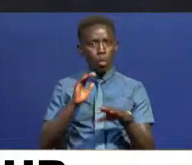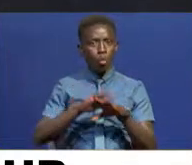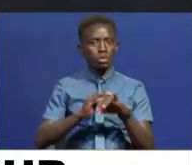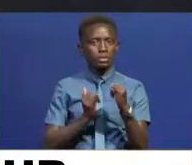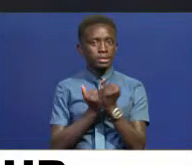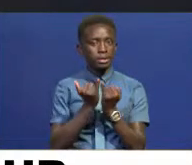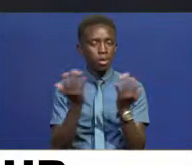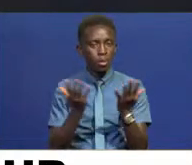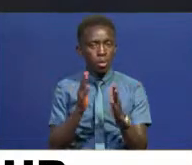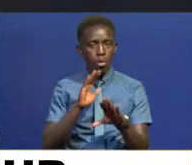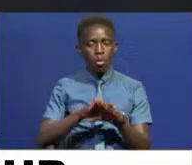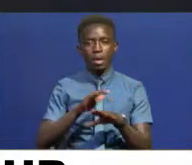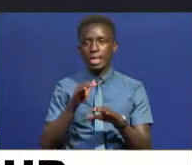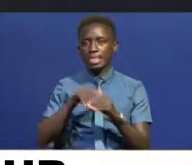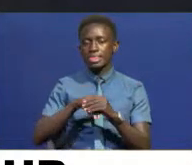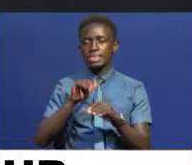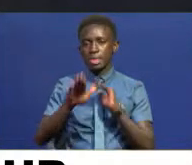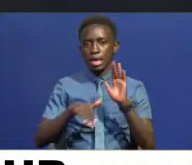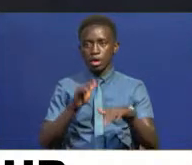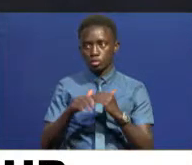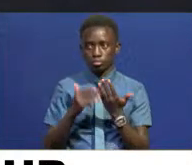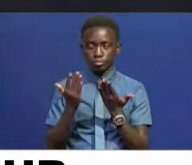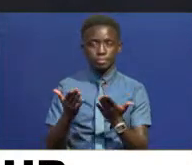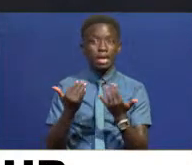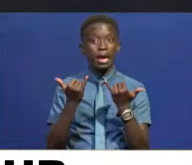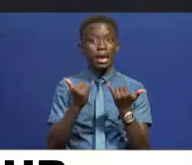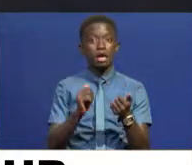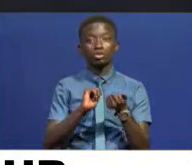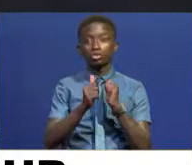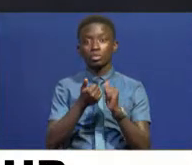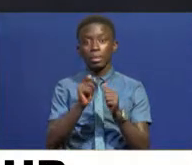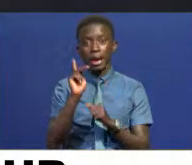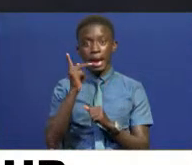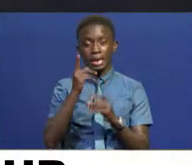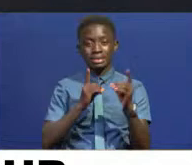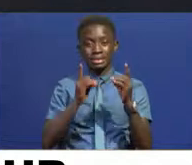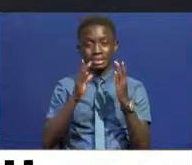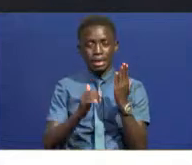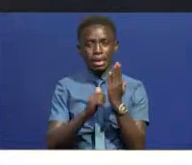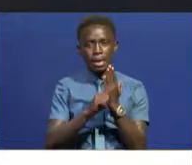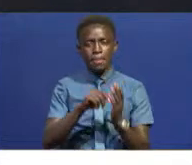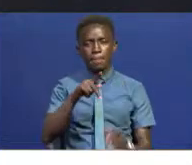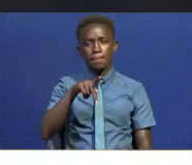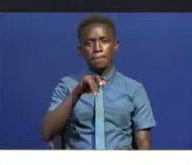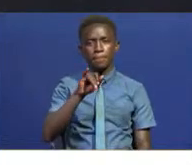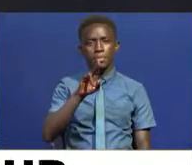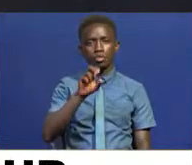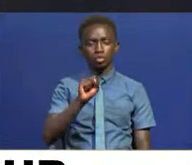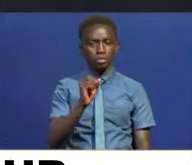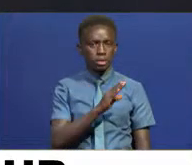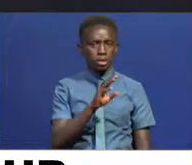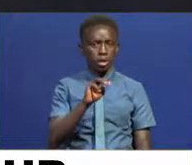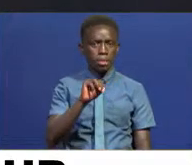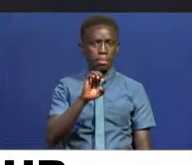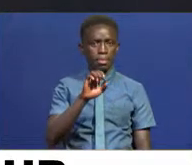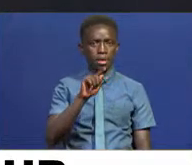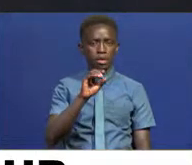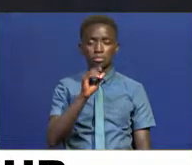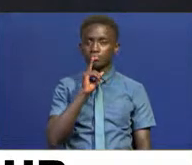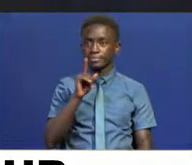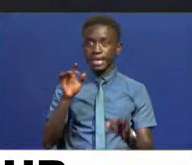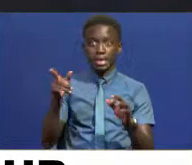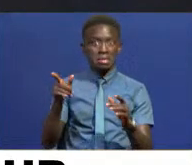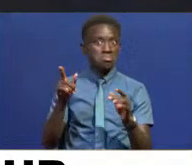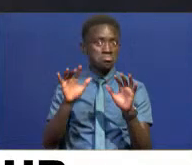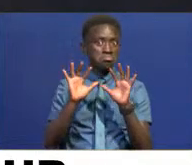the Nyayo National Stadium. Now, according to Sports Kenya Director General Pius Meto, the stadium is ready following completion